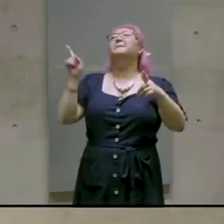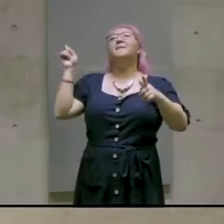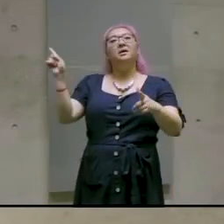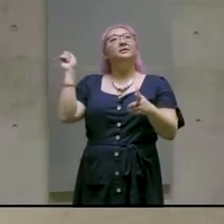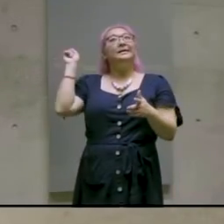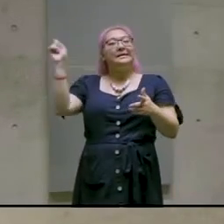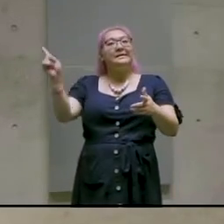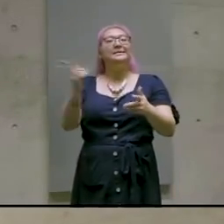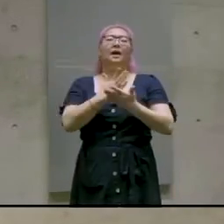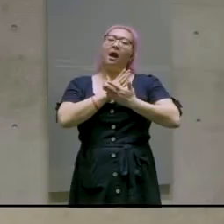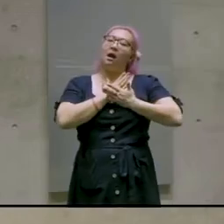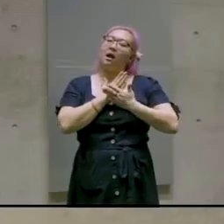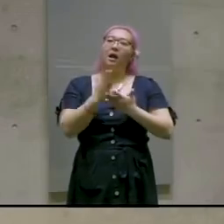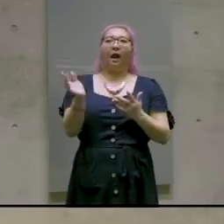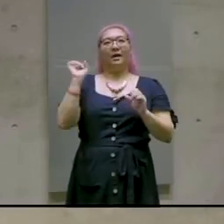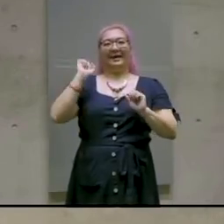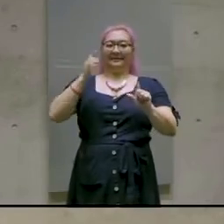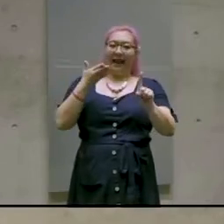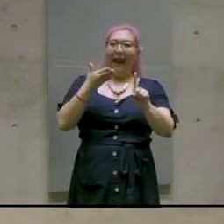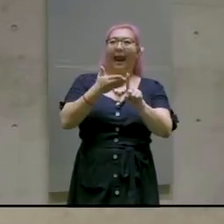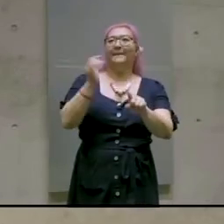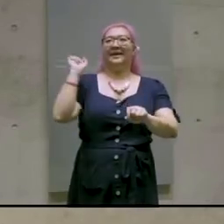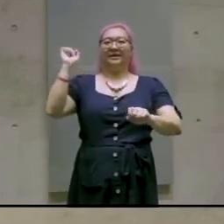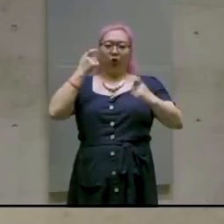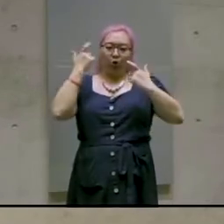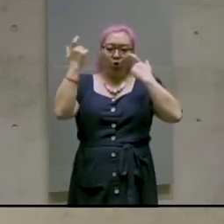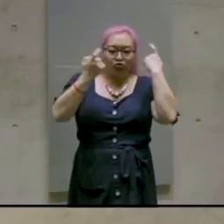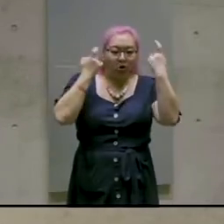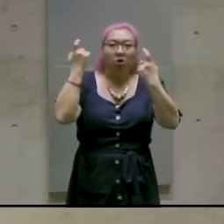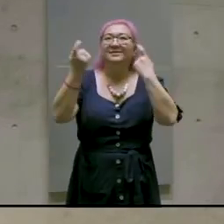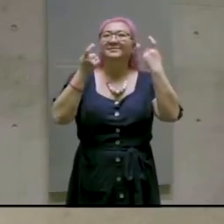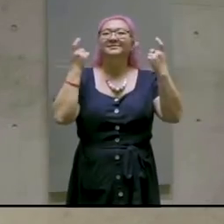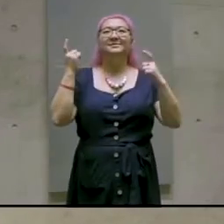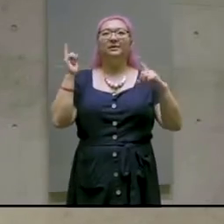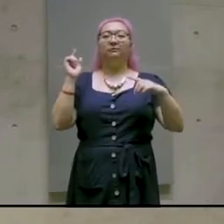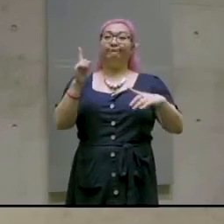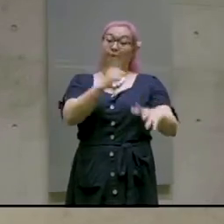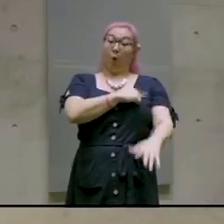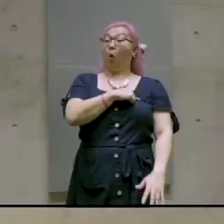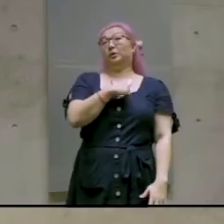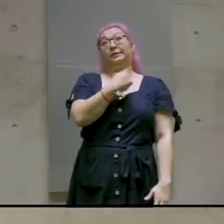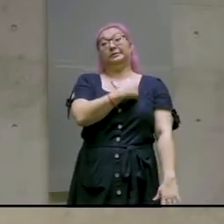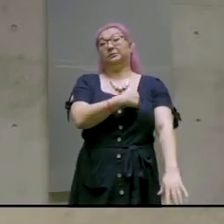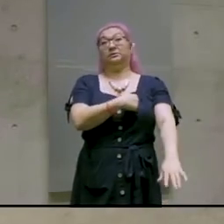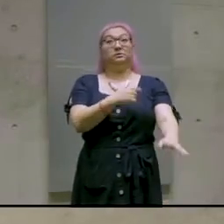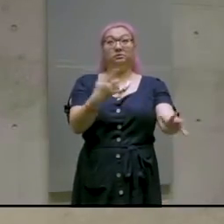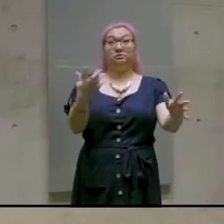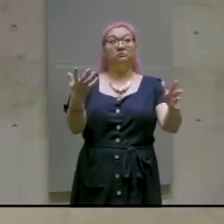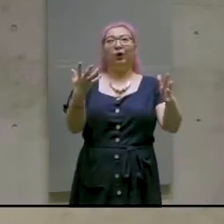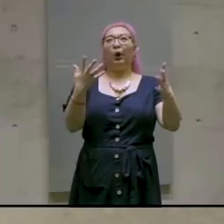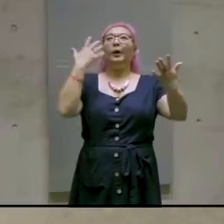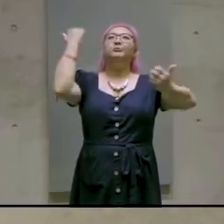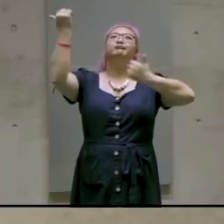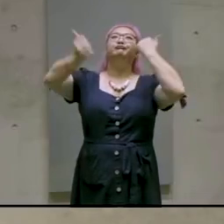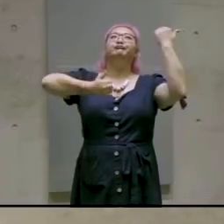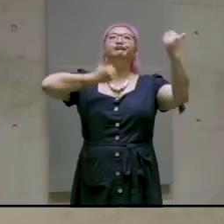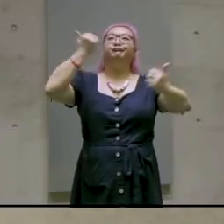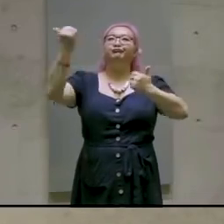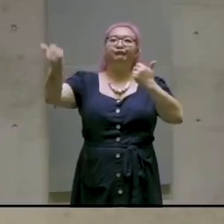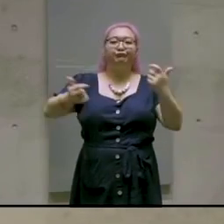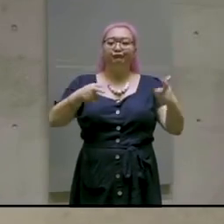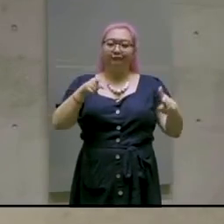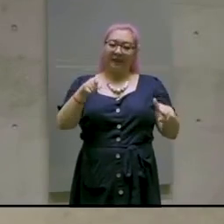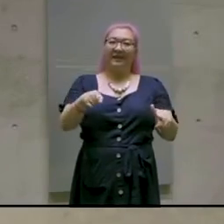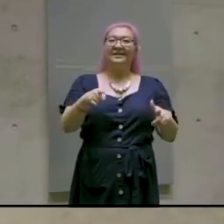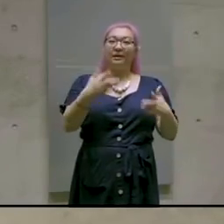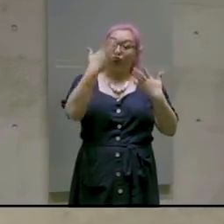his interest, about his curiosity, how it kind of, the honesty in which he kind of phrases this and expresses it, and the respect he has